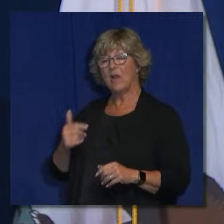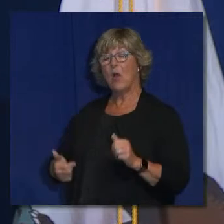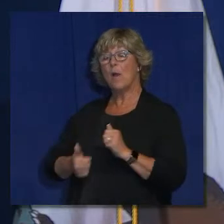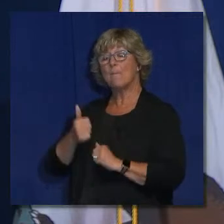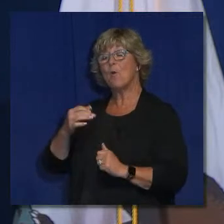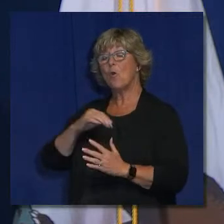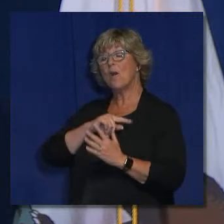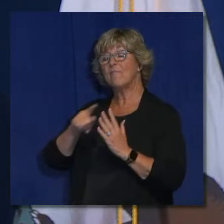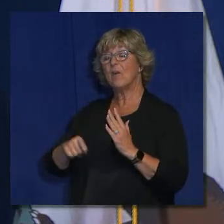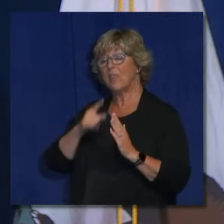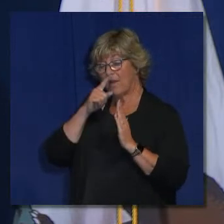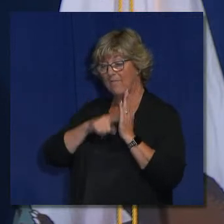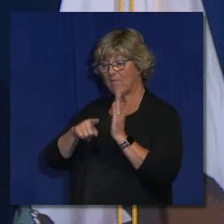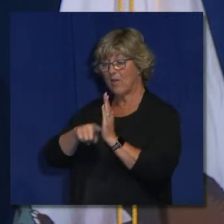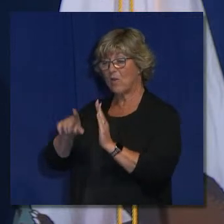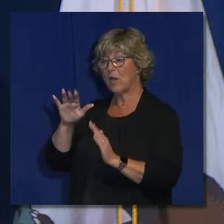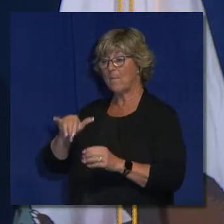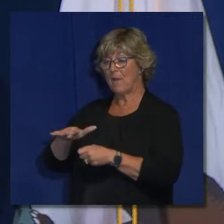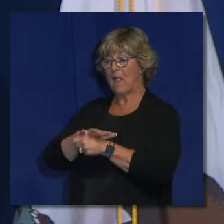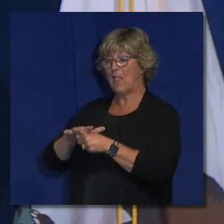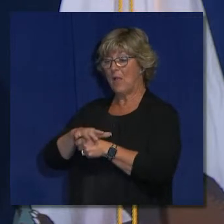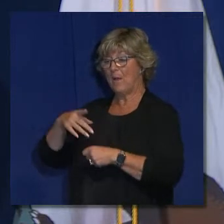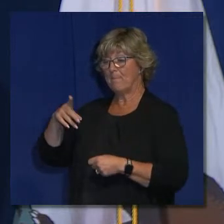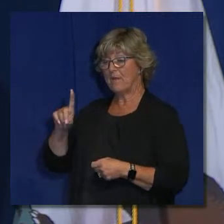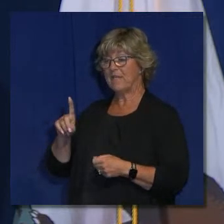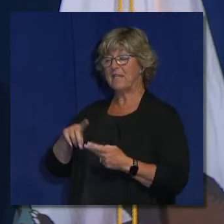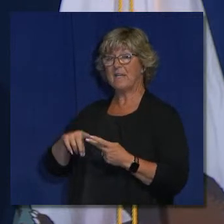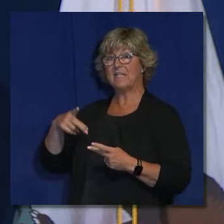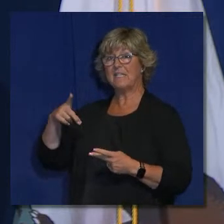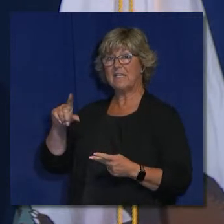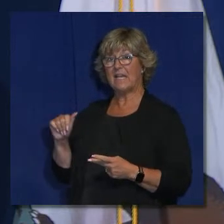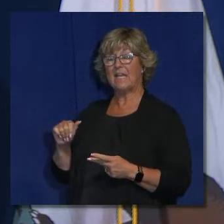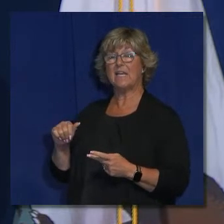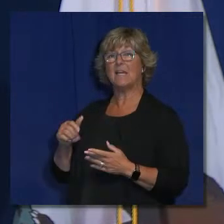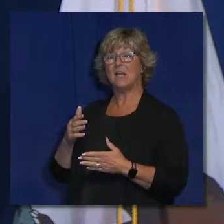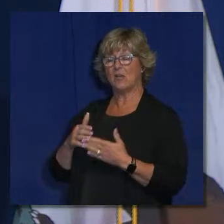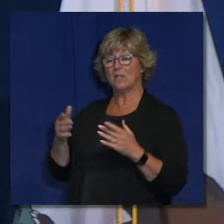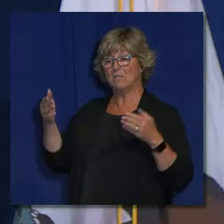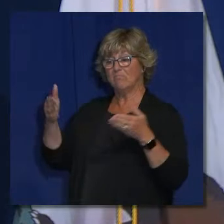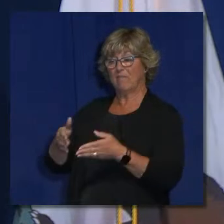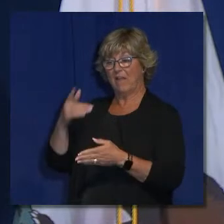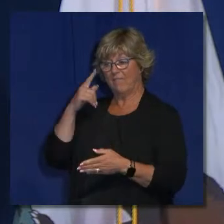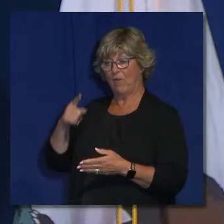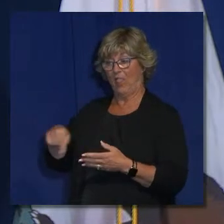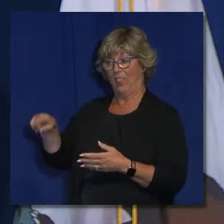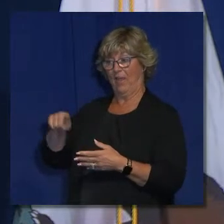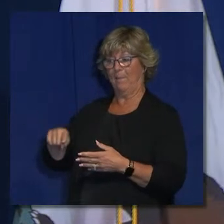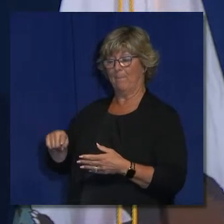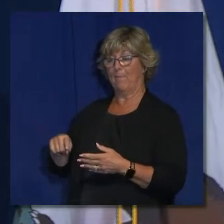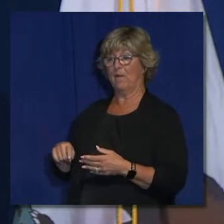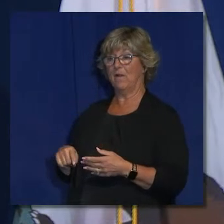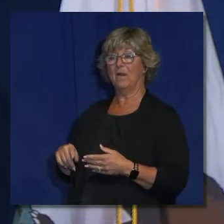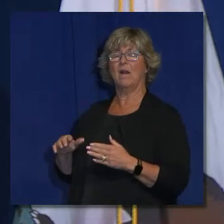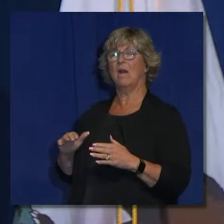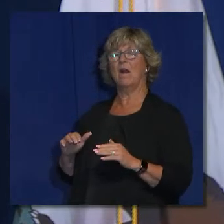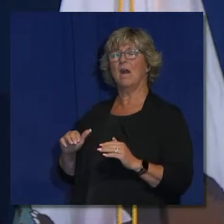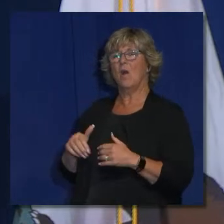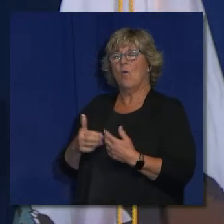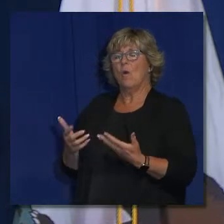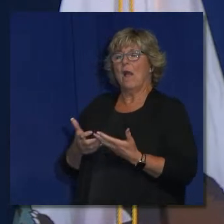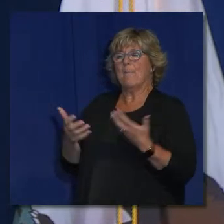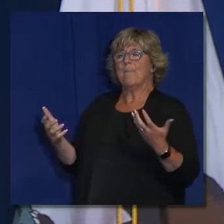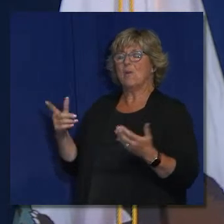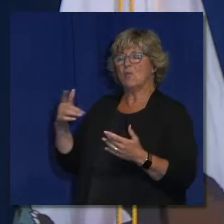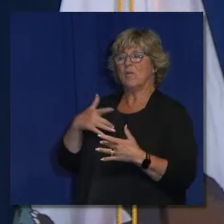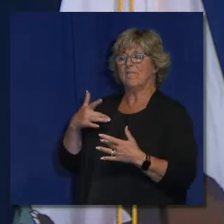Most of these investigations are being done by local PDs and DAs. I know some of that money is earmarked for them, but how